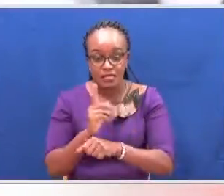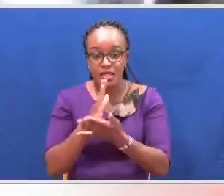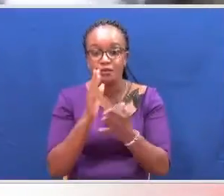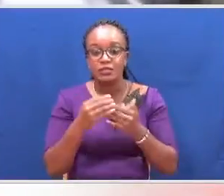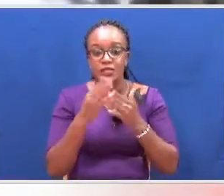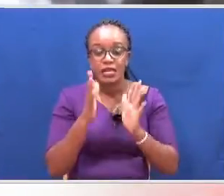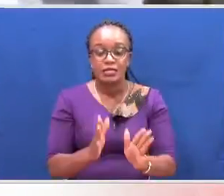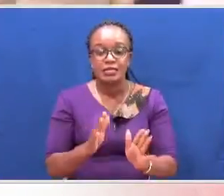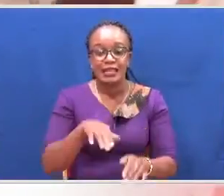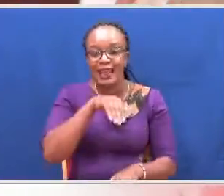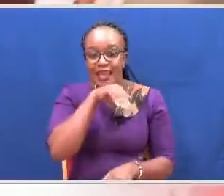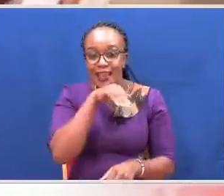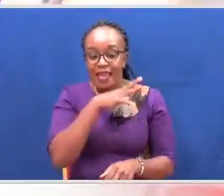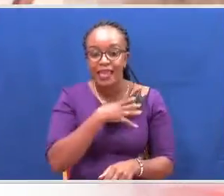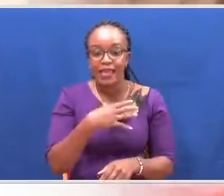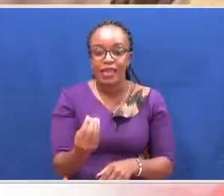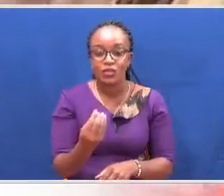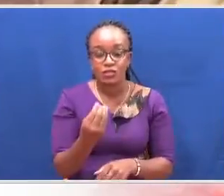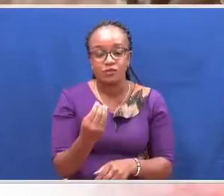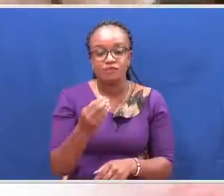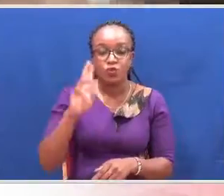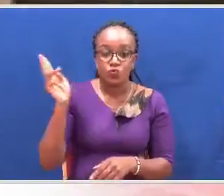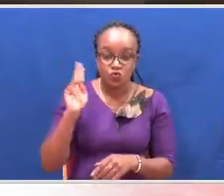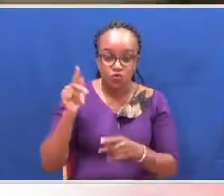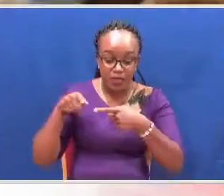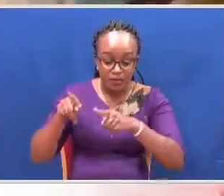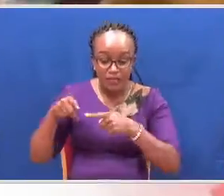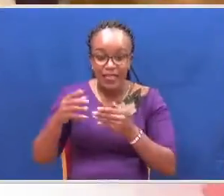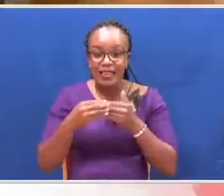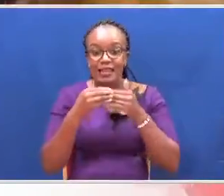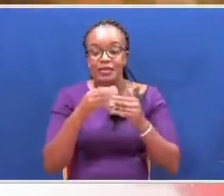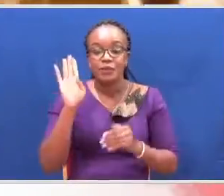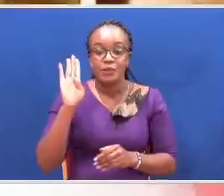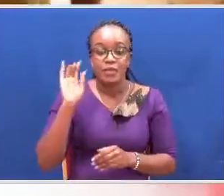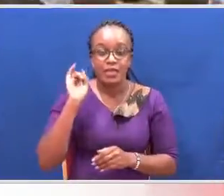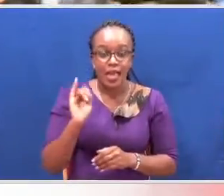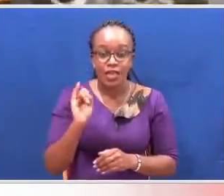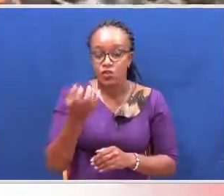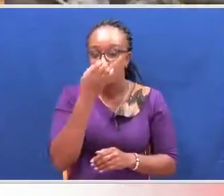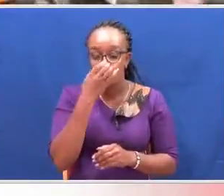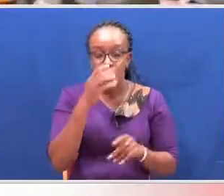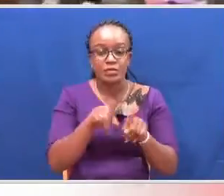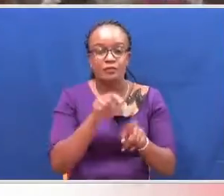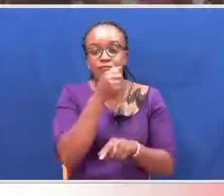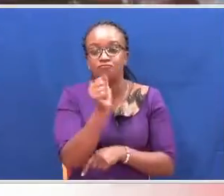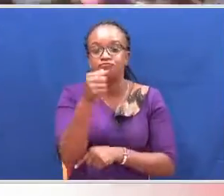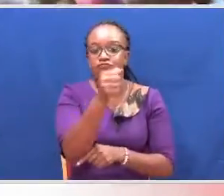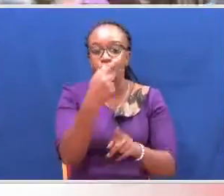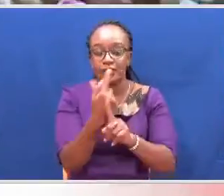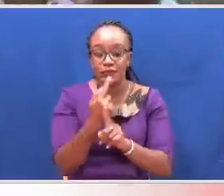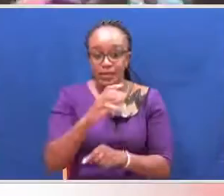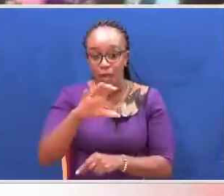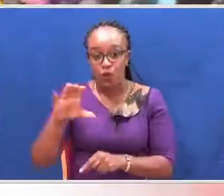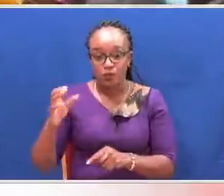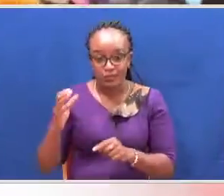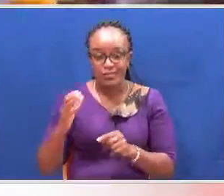and ODM leader Raila Odinga leading the BBI campaigns. Deputy President William Ruto touring several counties to advance